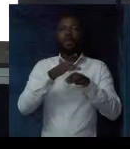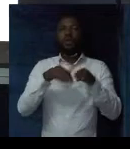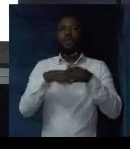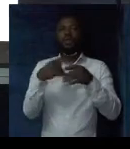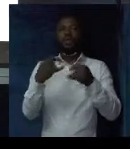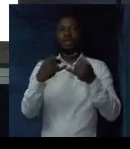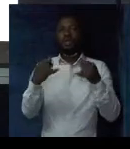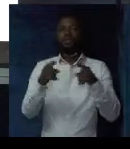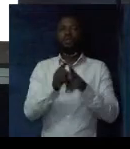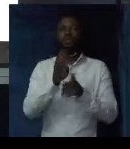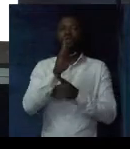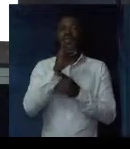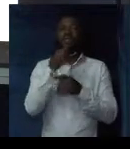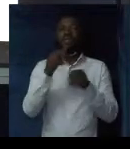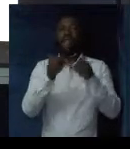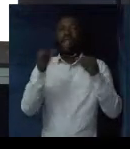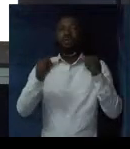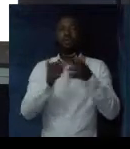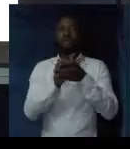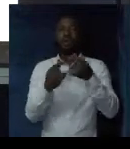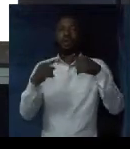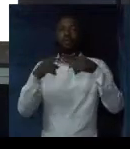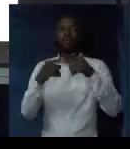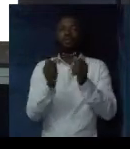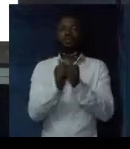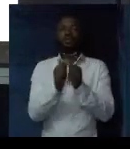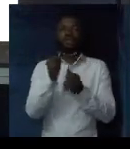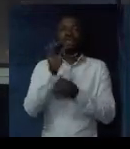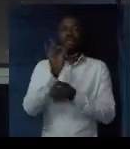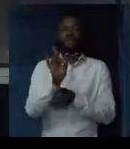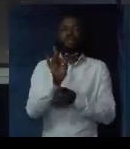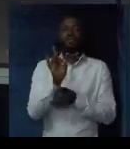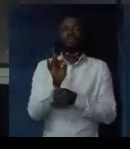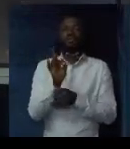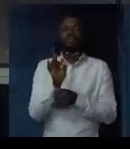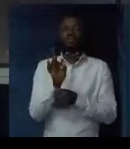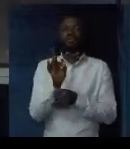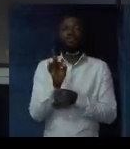So 4 is the angle that corresponds to 8. Good job, you.